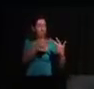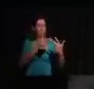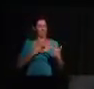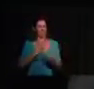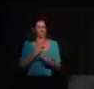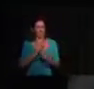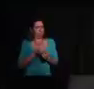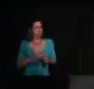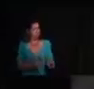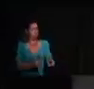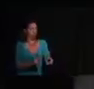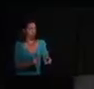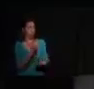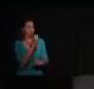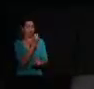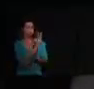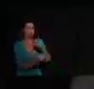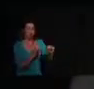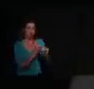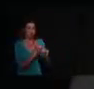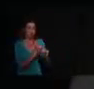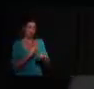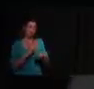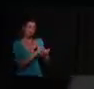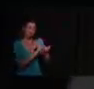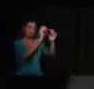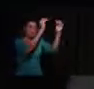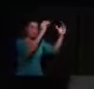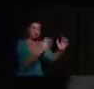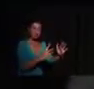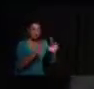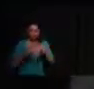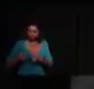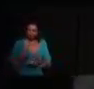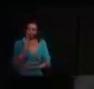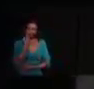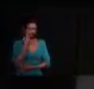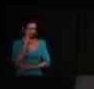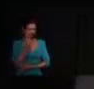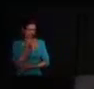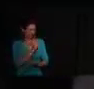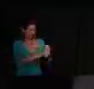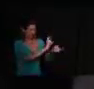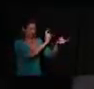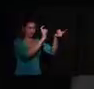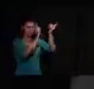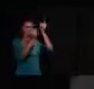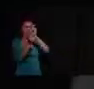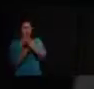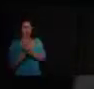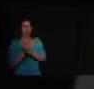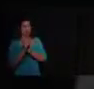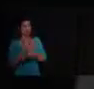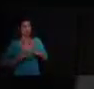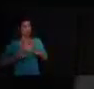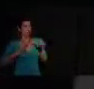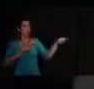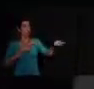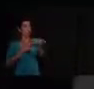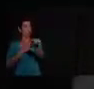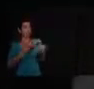opportunity in 12 years as a teacher to see how learning transforms lives and inspires the rest of us when